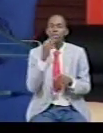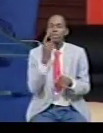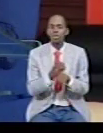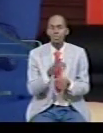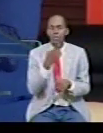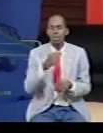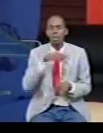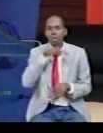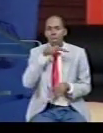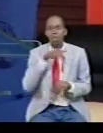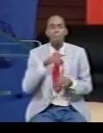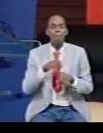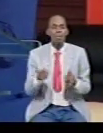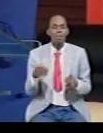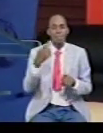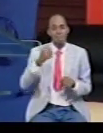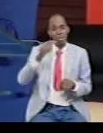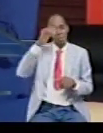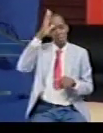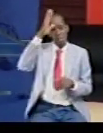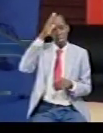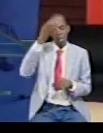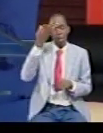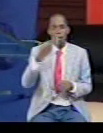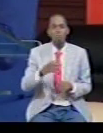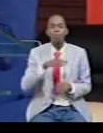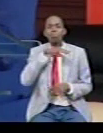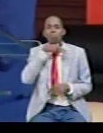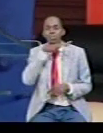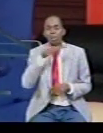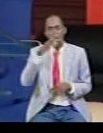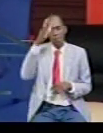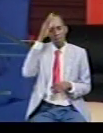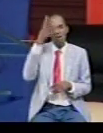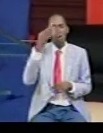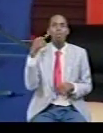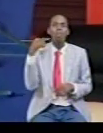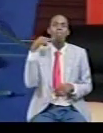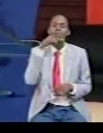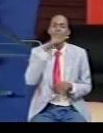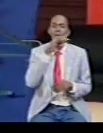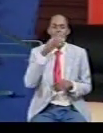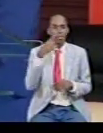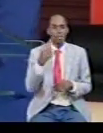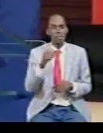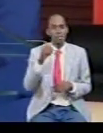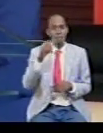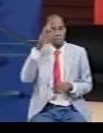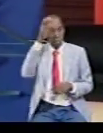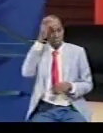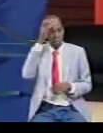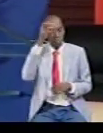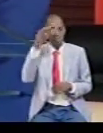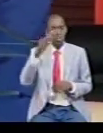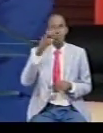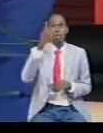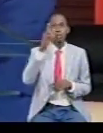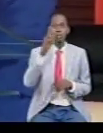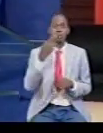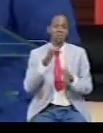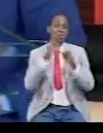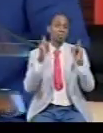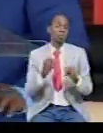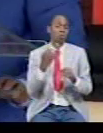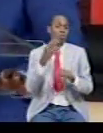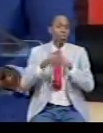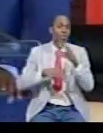corruption, it's the father of corruption, it's the father of lies, it's Satan, the god of the world, that has conquered